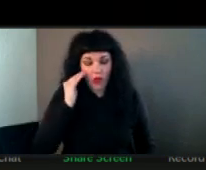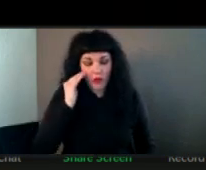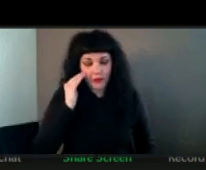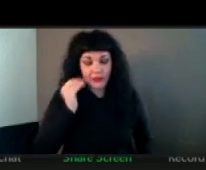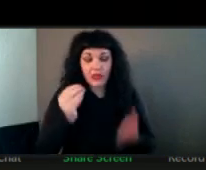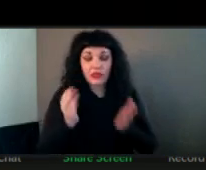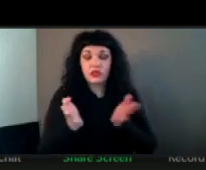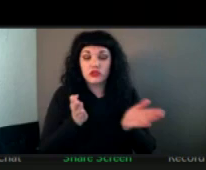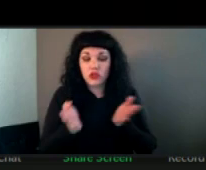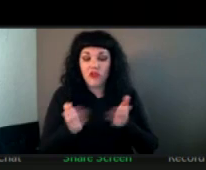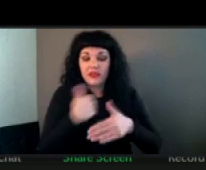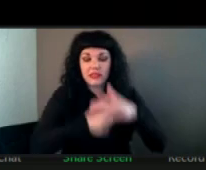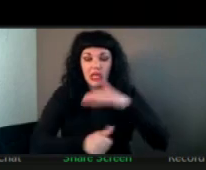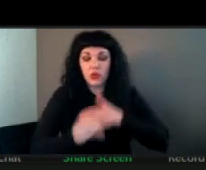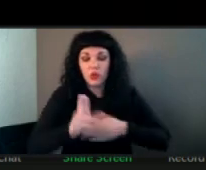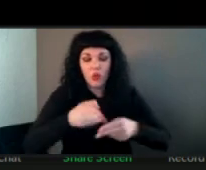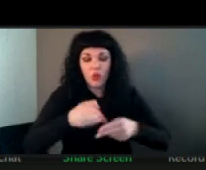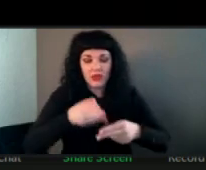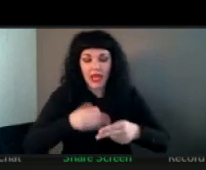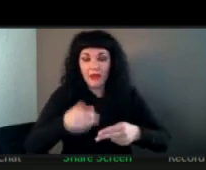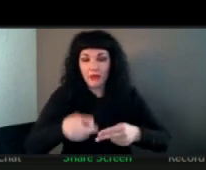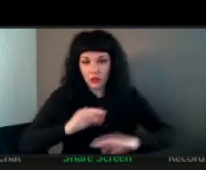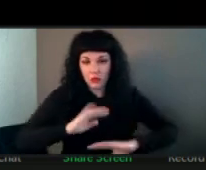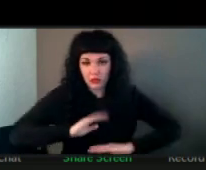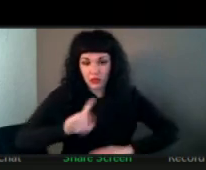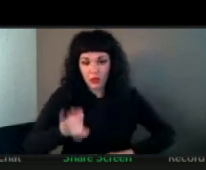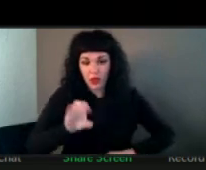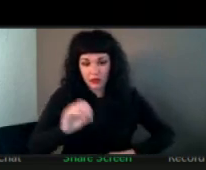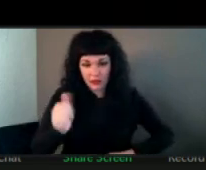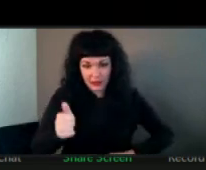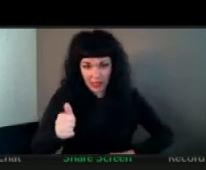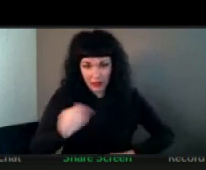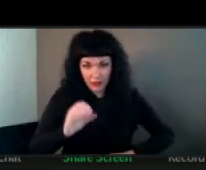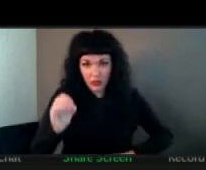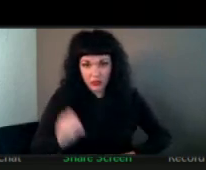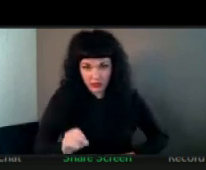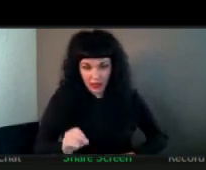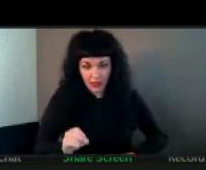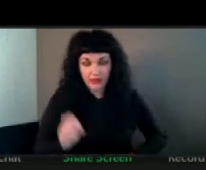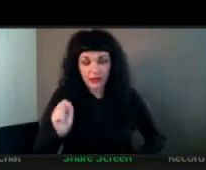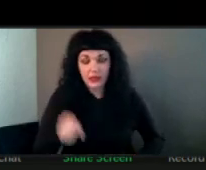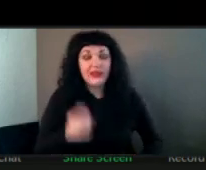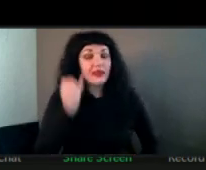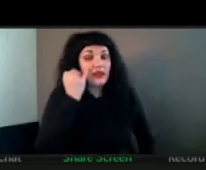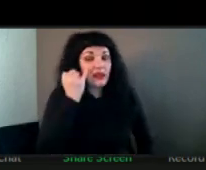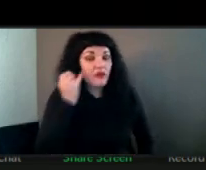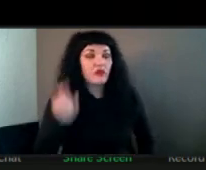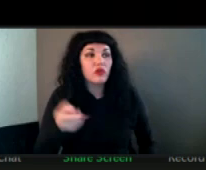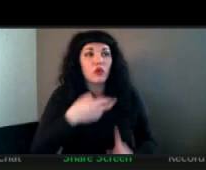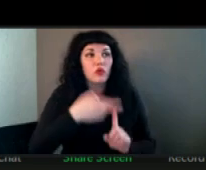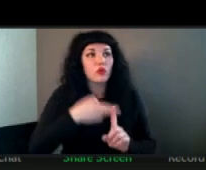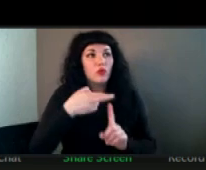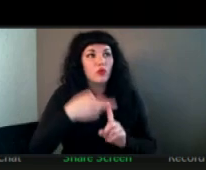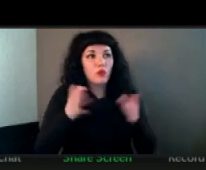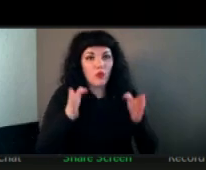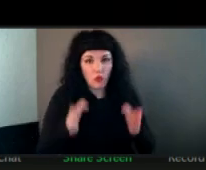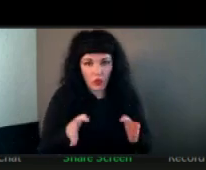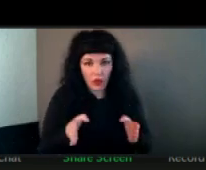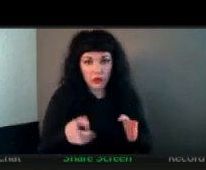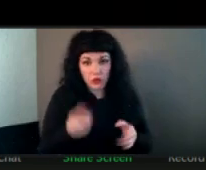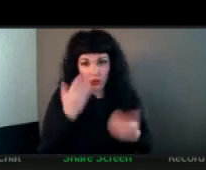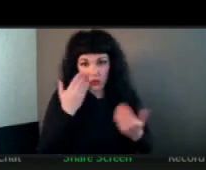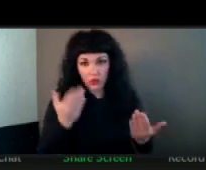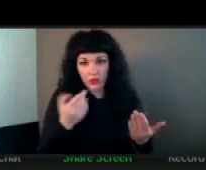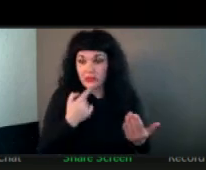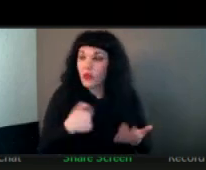you meet that 110% file. And if you're renting, that's the other thing. A lot of people don't do it because they're renting and they're like, hey, I pay my landlord.